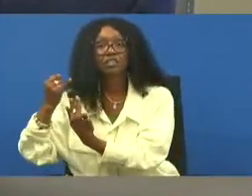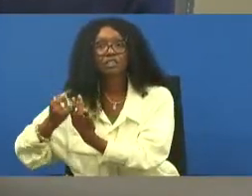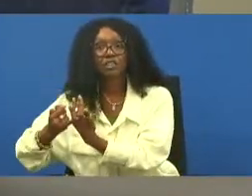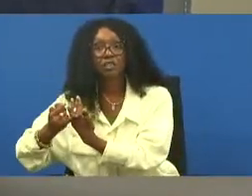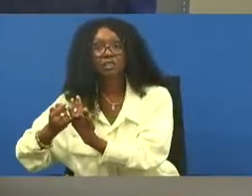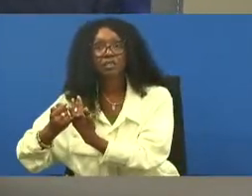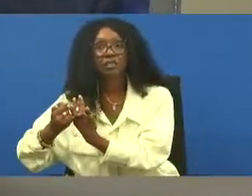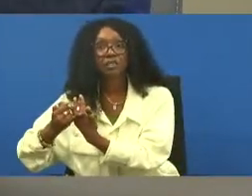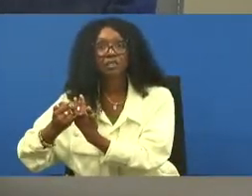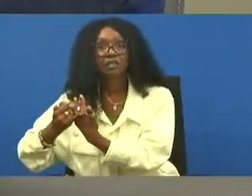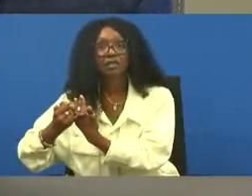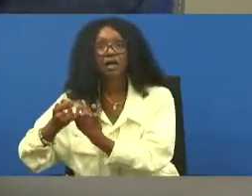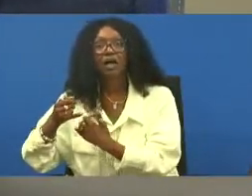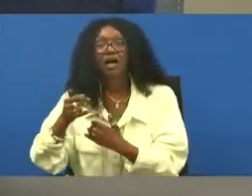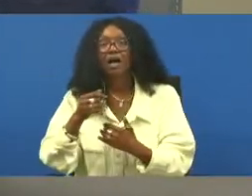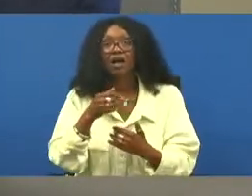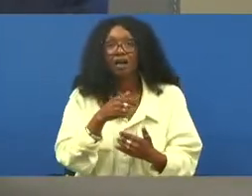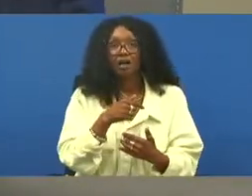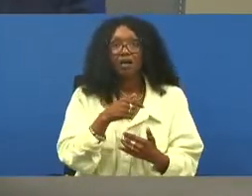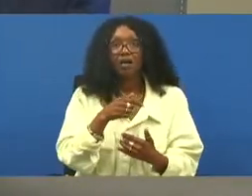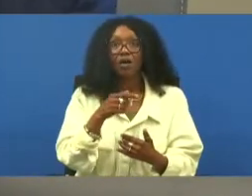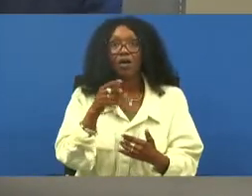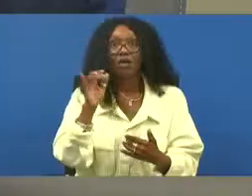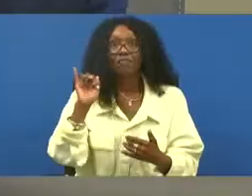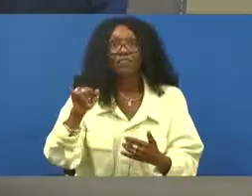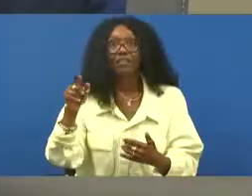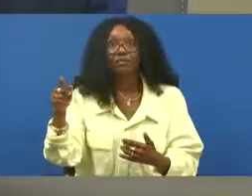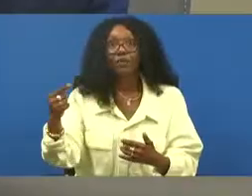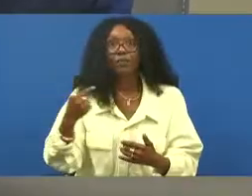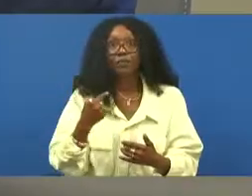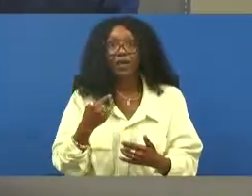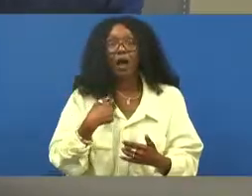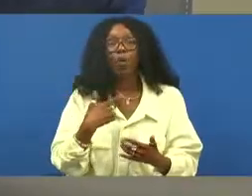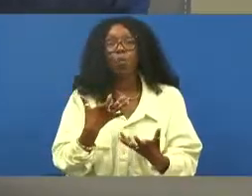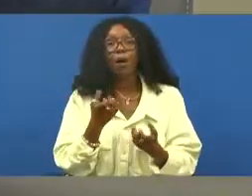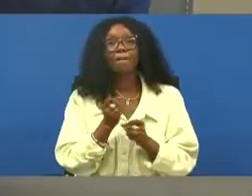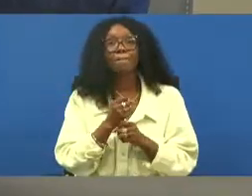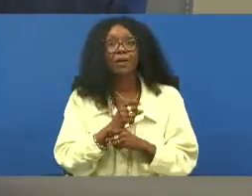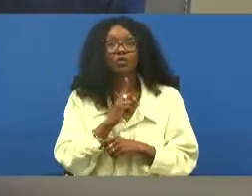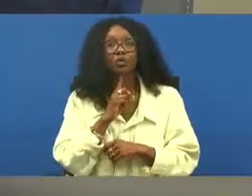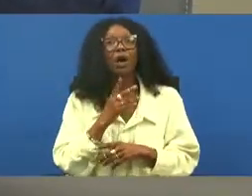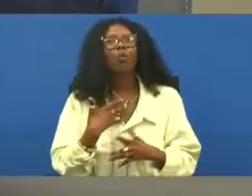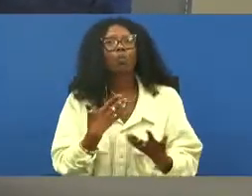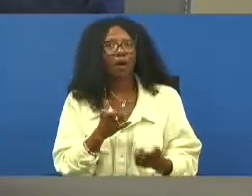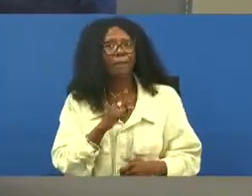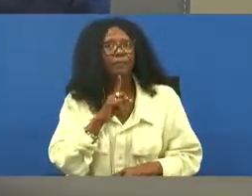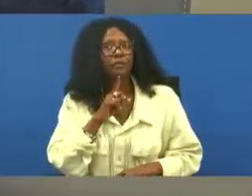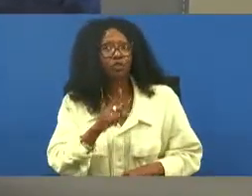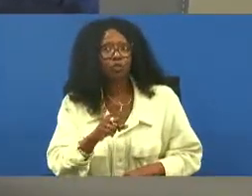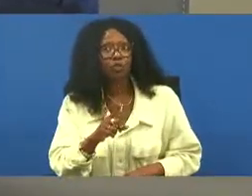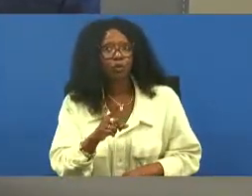were indirectly pointed towards me from one of my colleagues, and I want to make sure that I